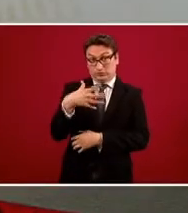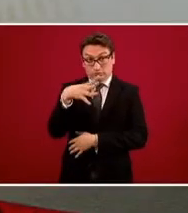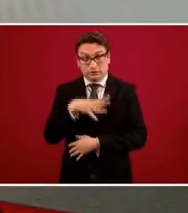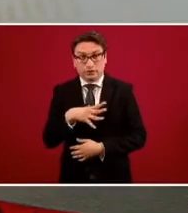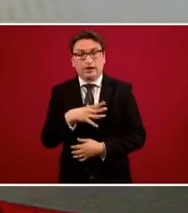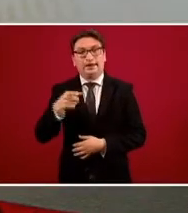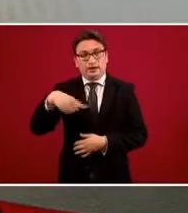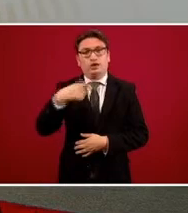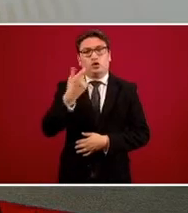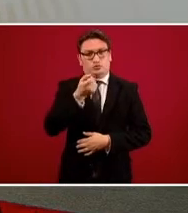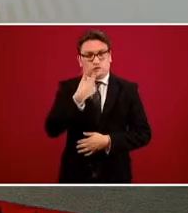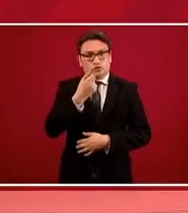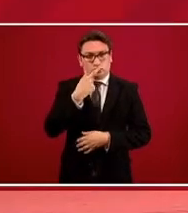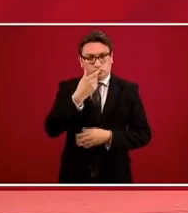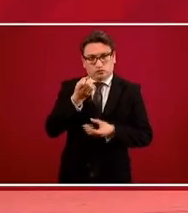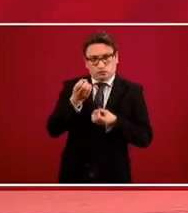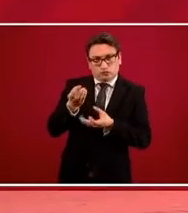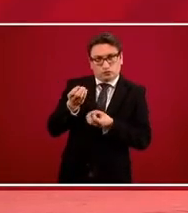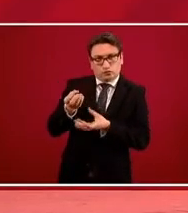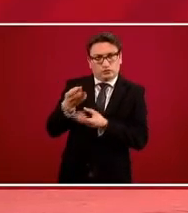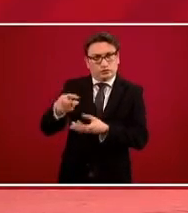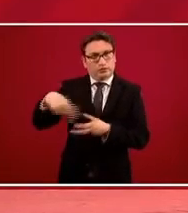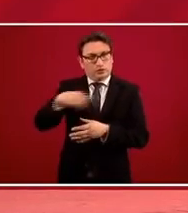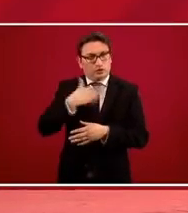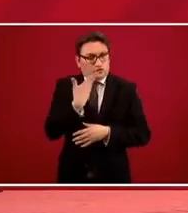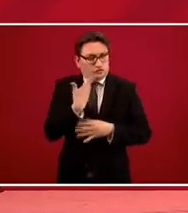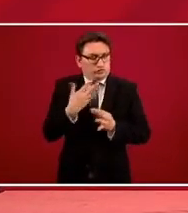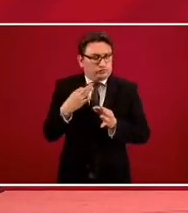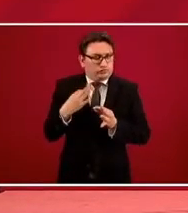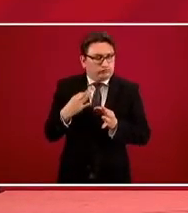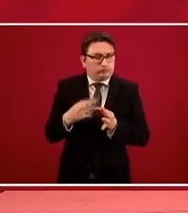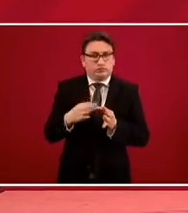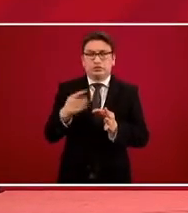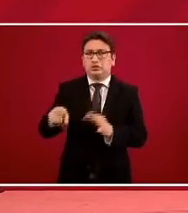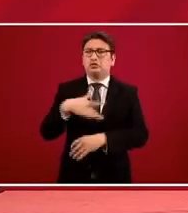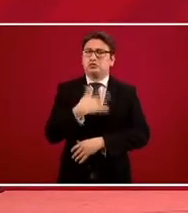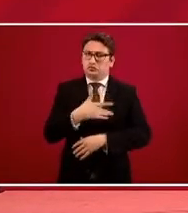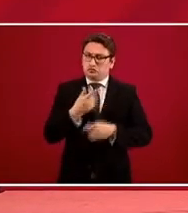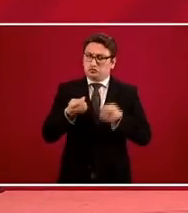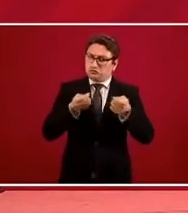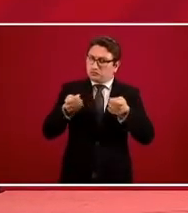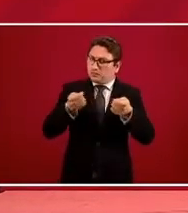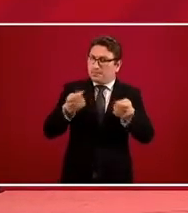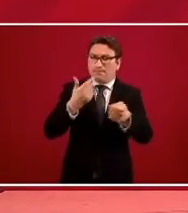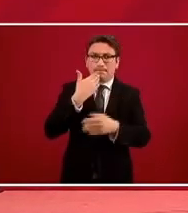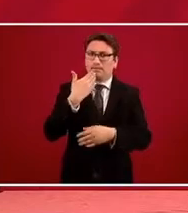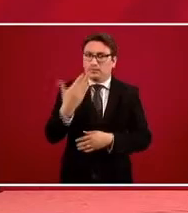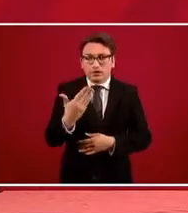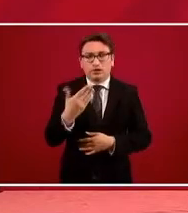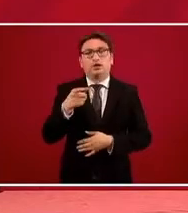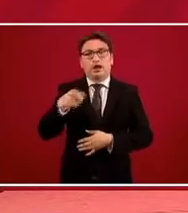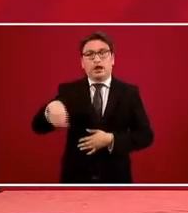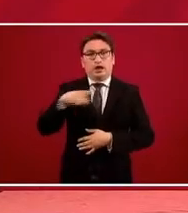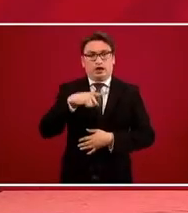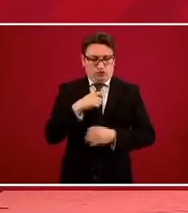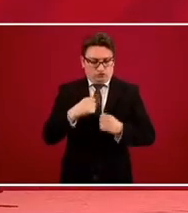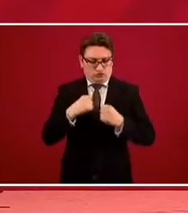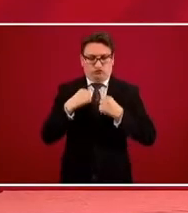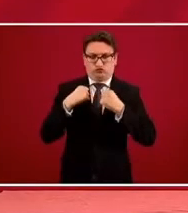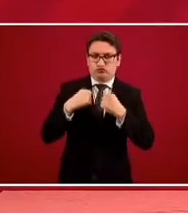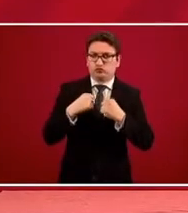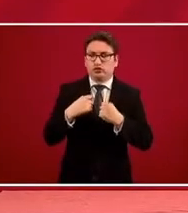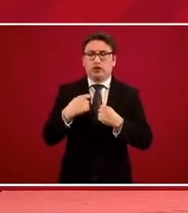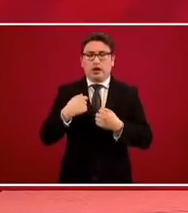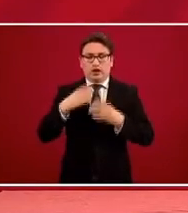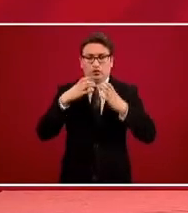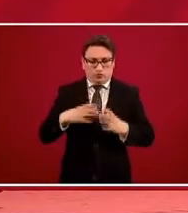about HIV, the people who have HIV and they are under retroviral